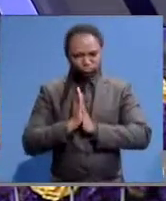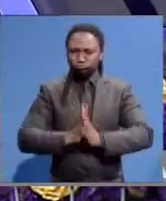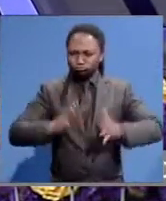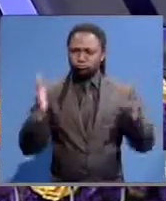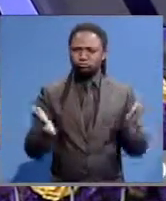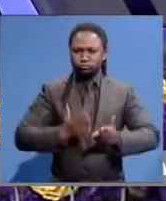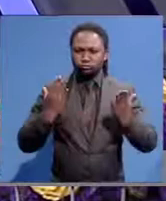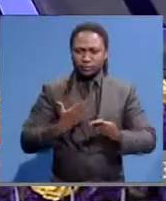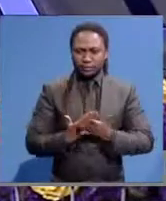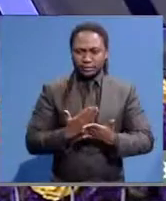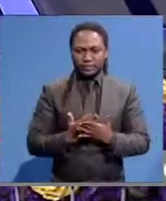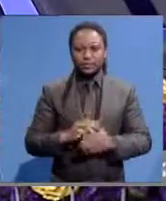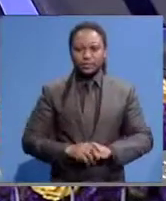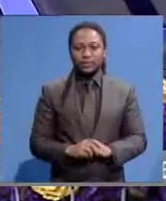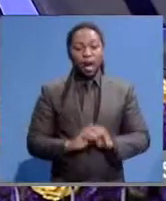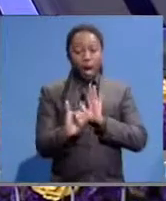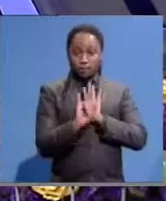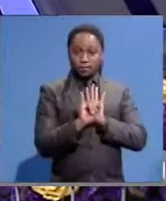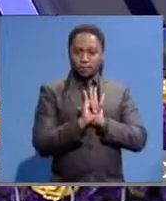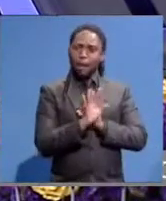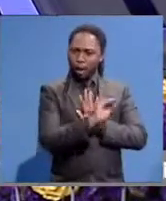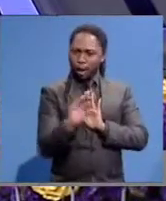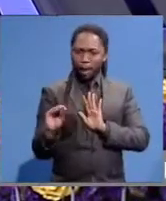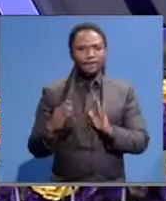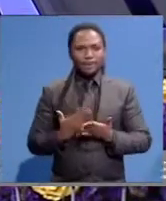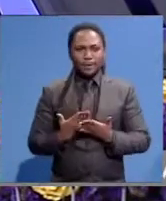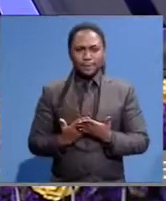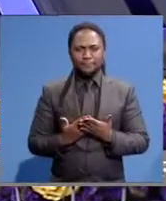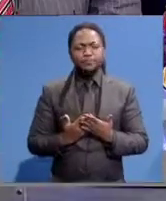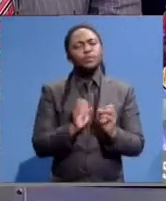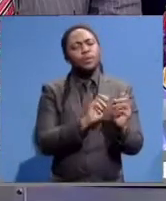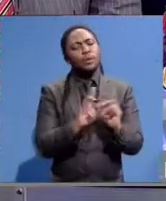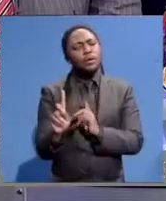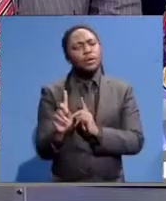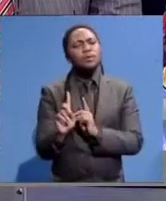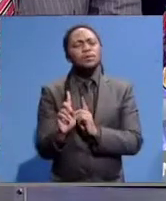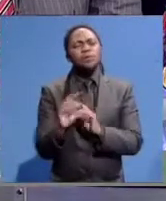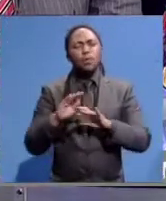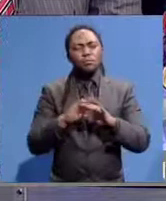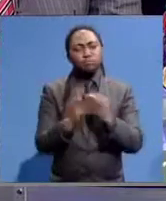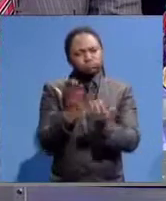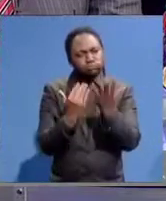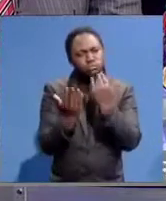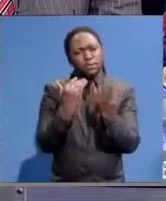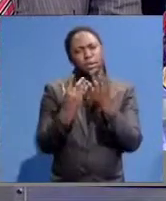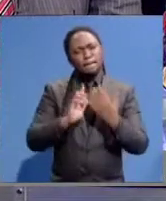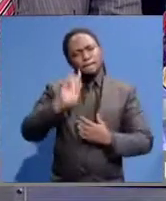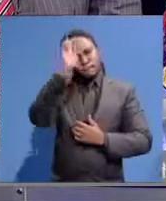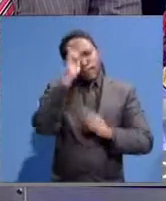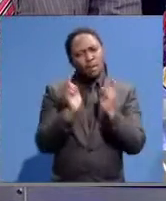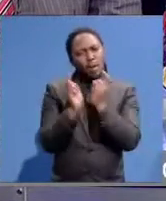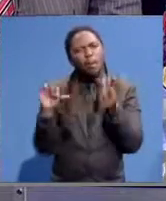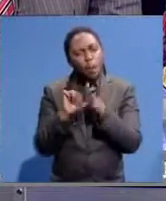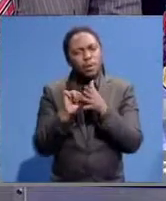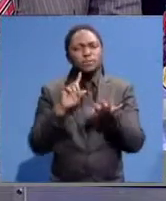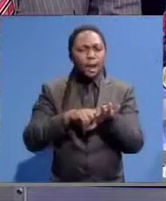creates identity. That's what we want to be doing. Now tell me about poignant moments that you've had with Madiba that you